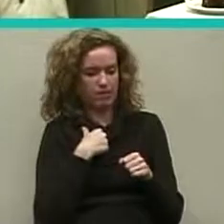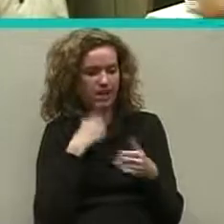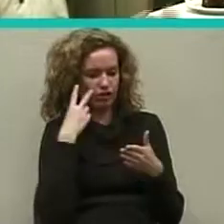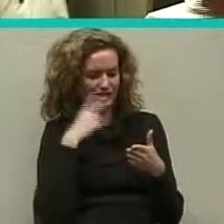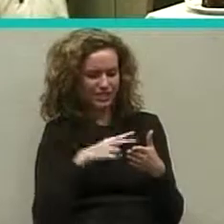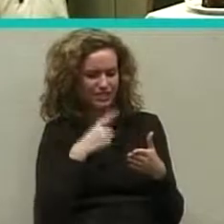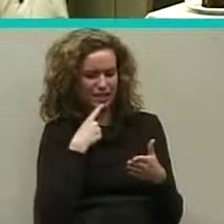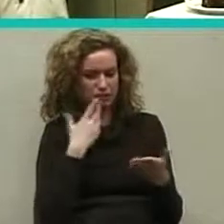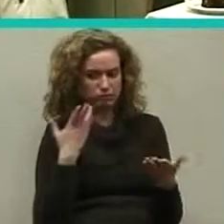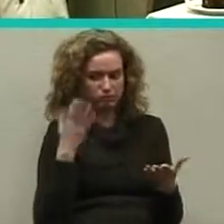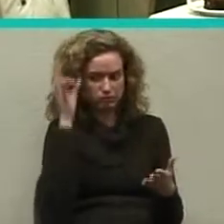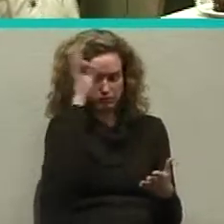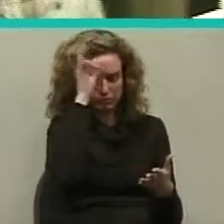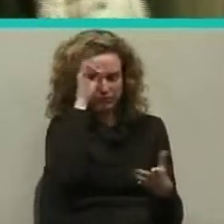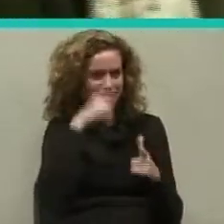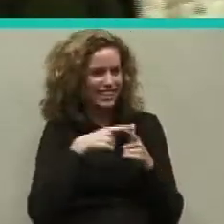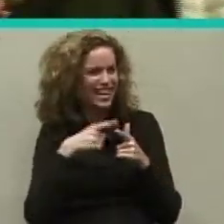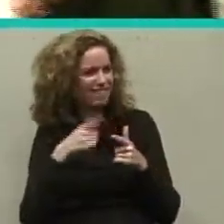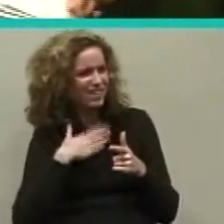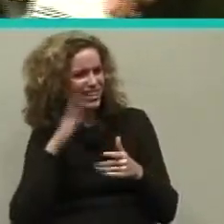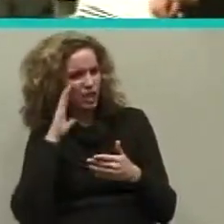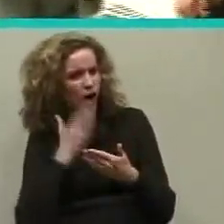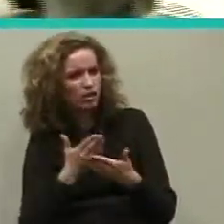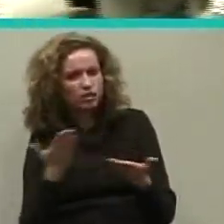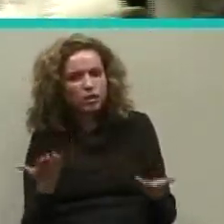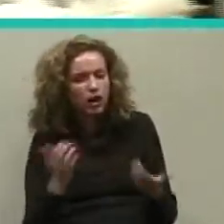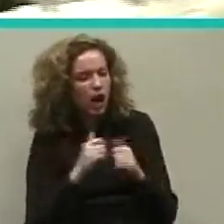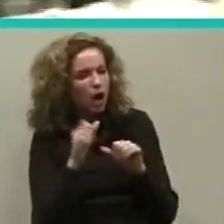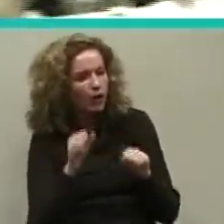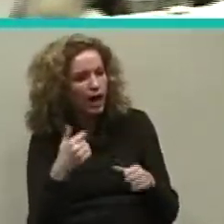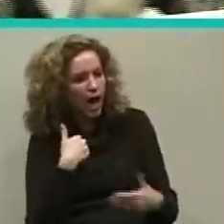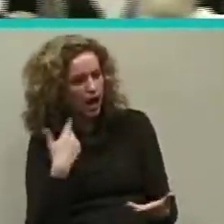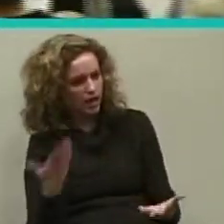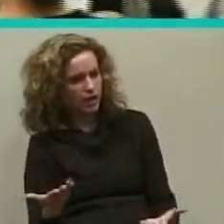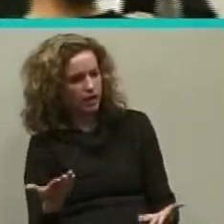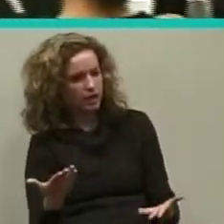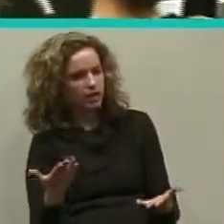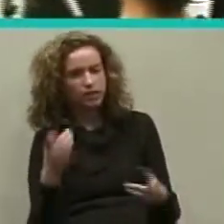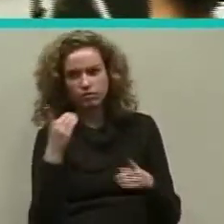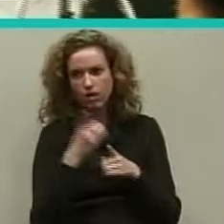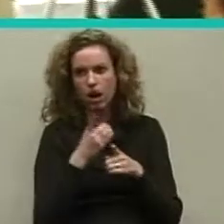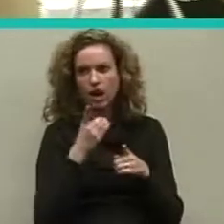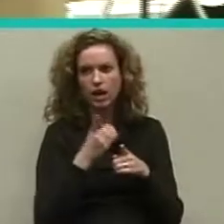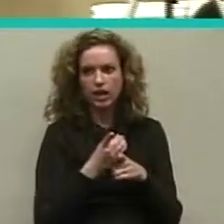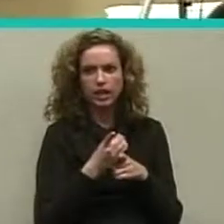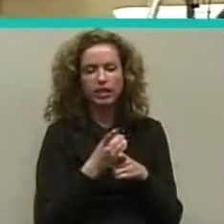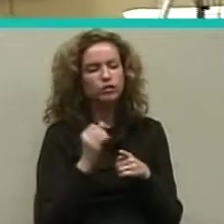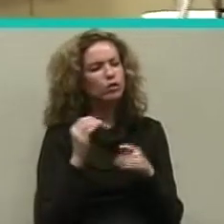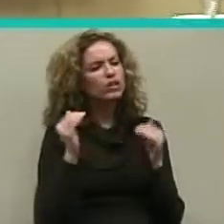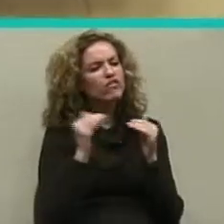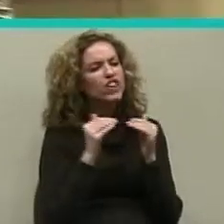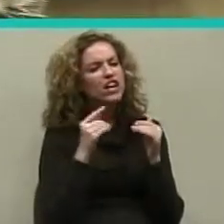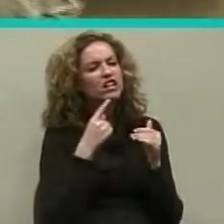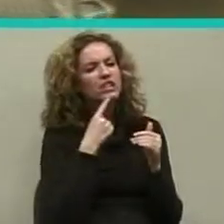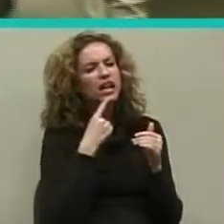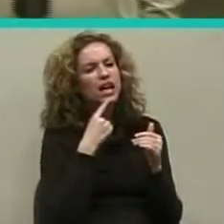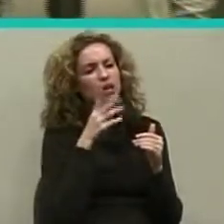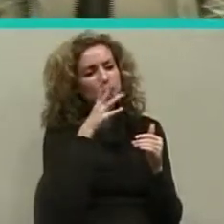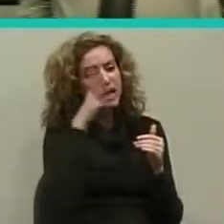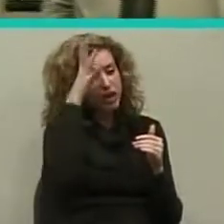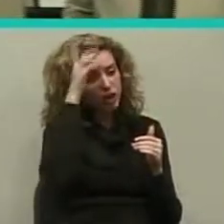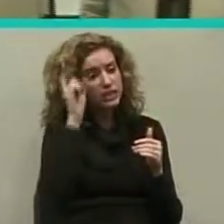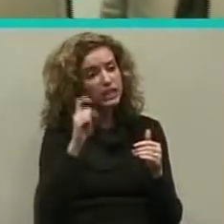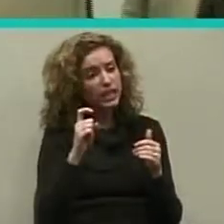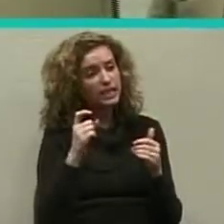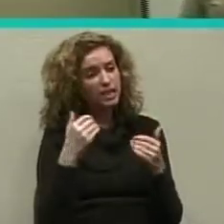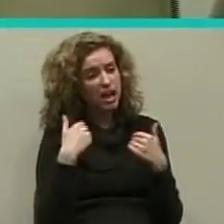do it? That's right. I mean, that's what I'm saying, is that there is nobody at that house. On the other hand, I might even, is it fair to say, well, the parents should spend time working